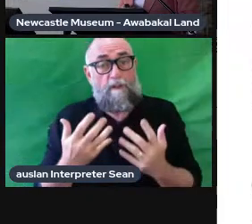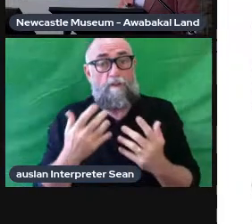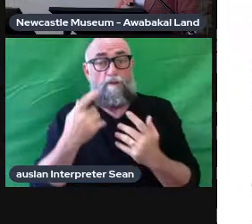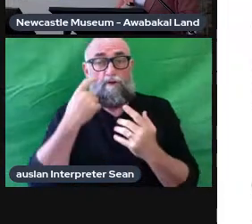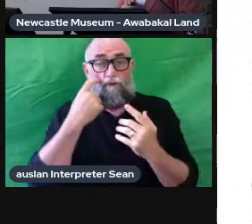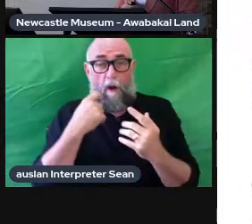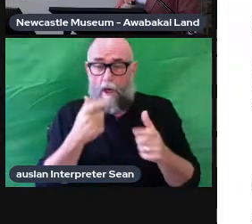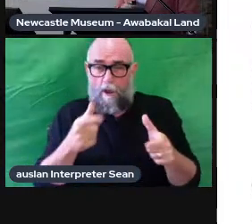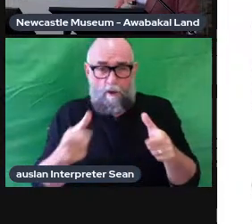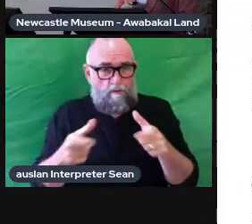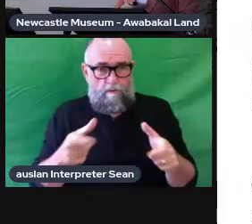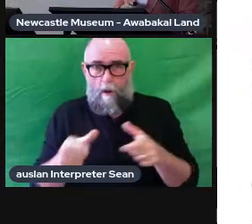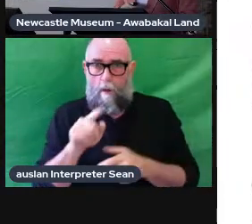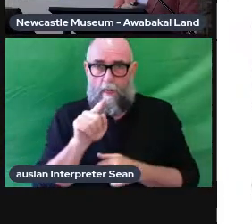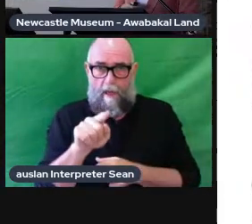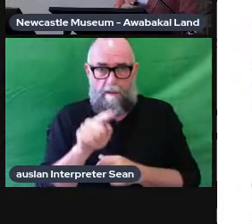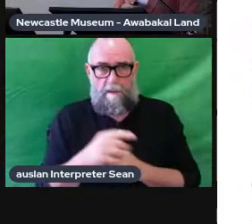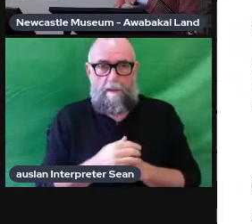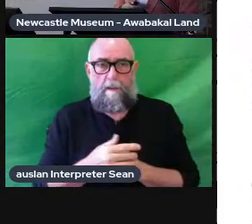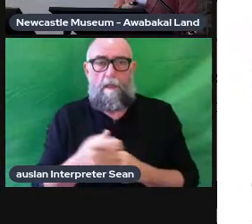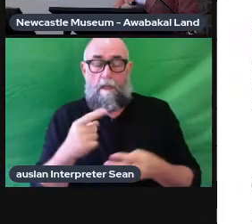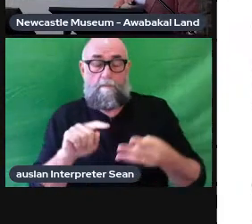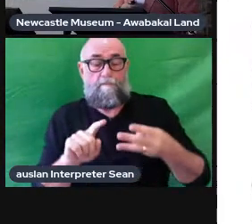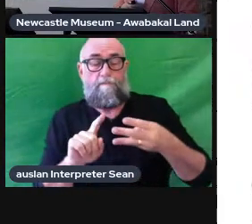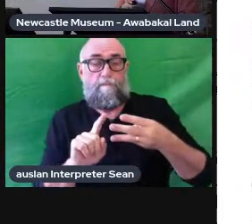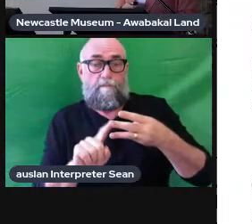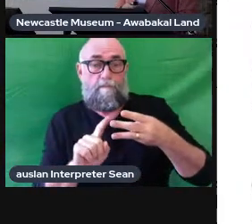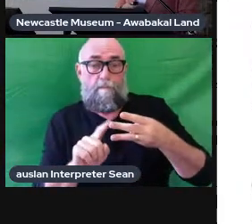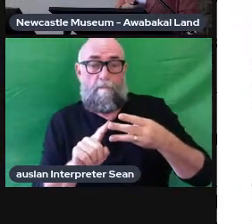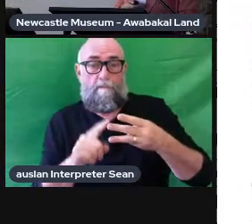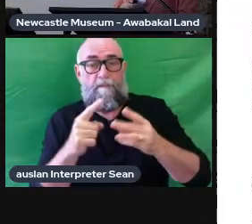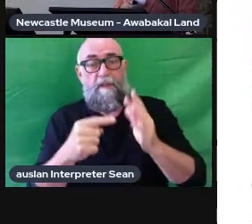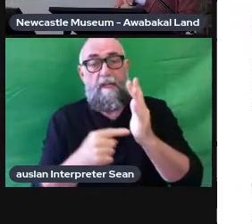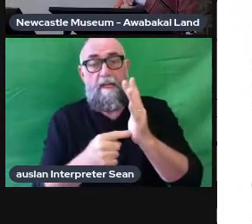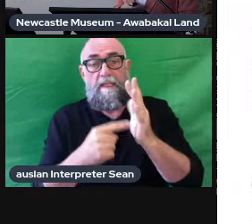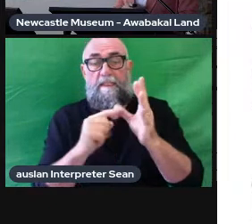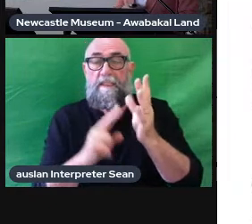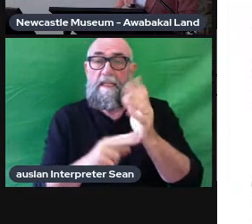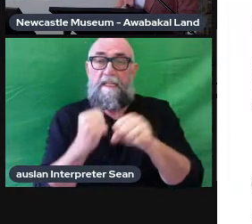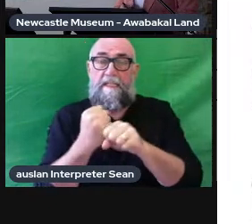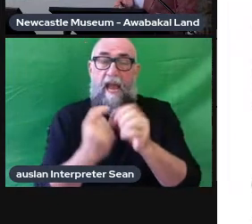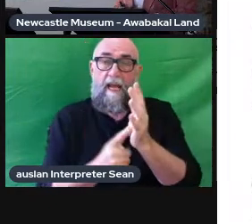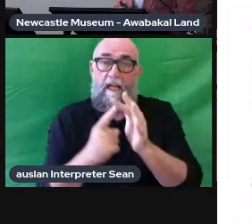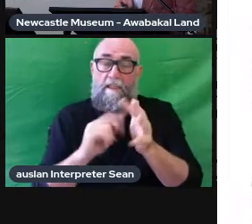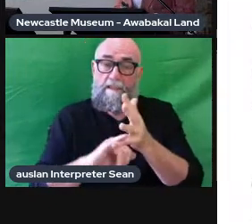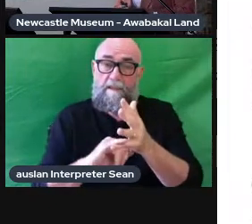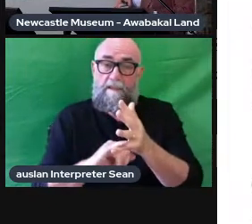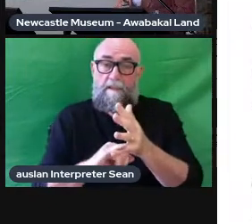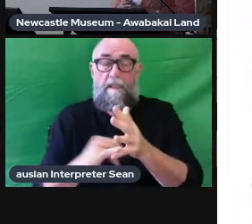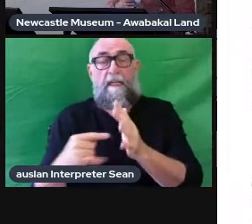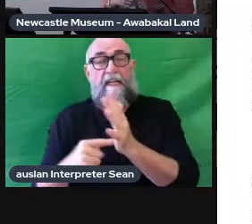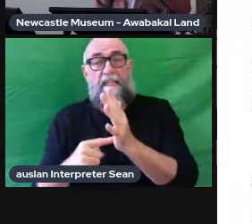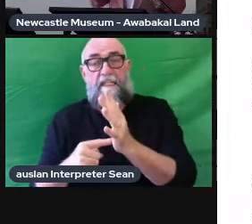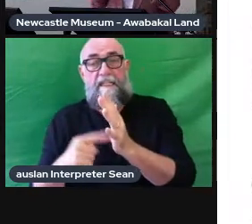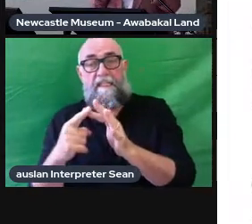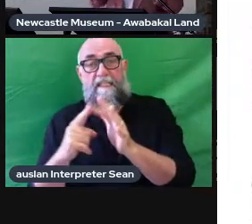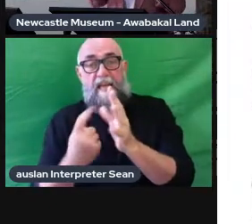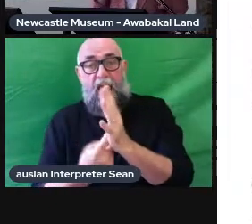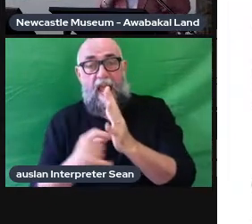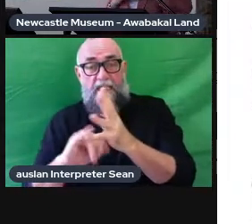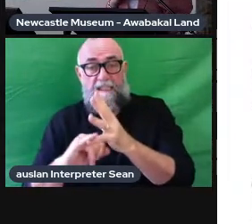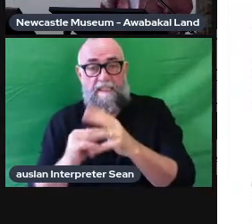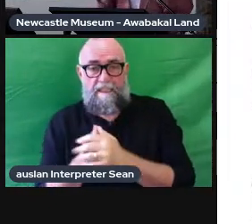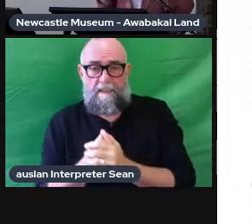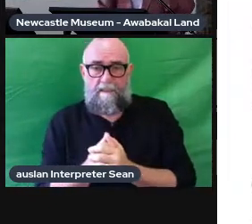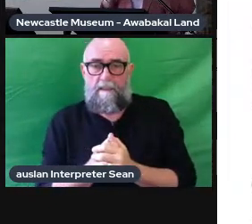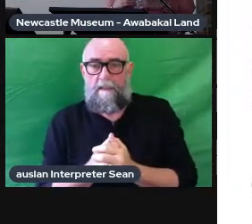can. Another cause of stroke are what we refer to as tangle and tears in the blood vessels. For different reasons, people may